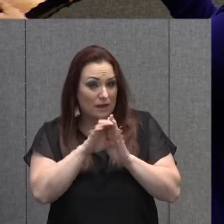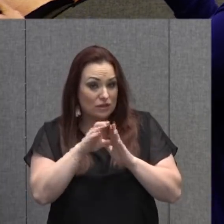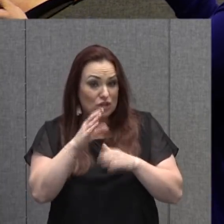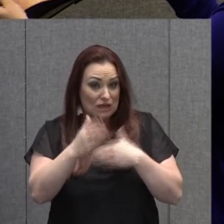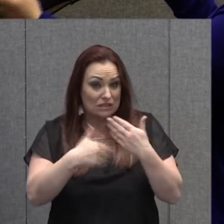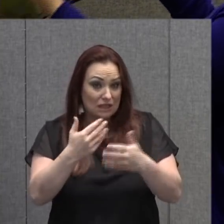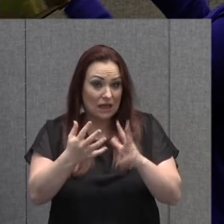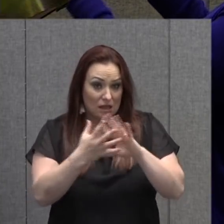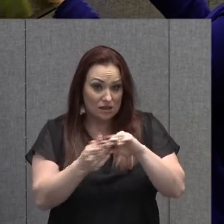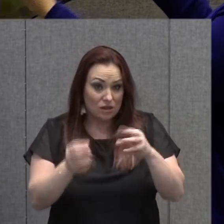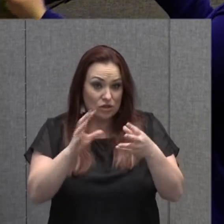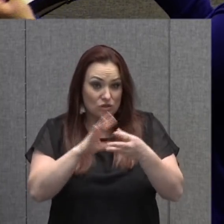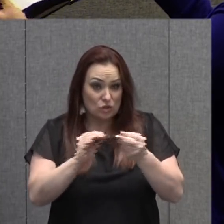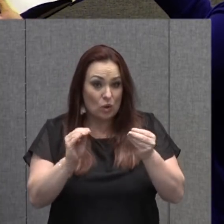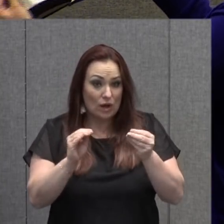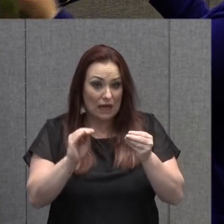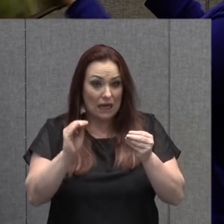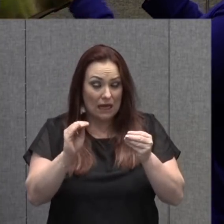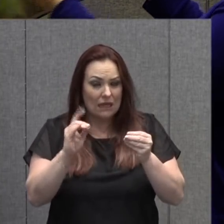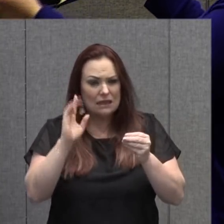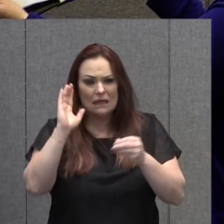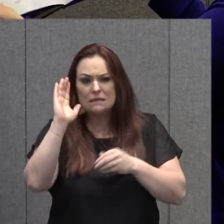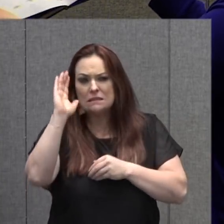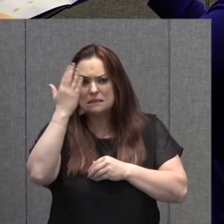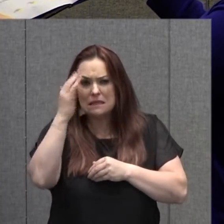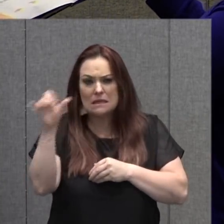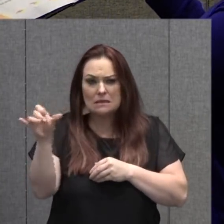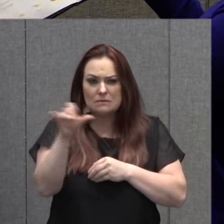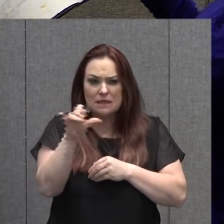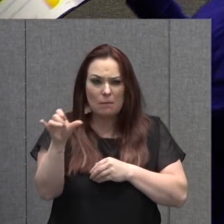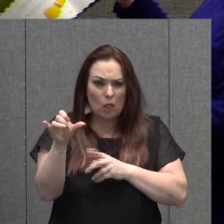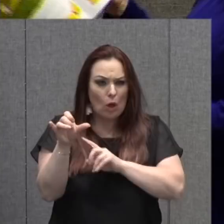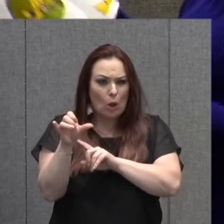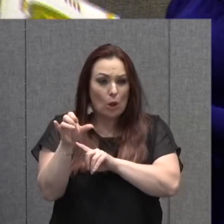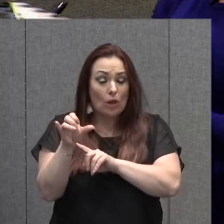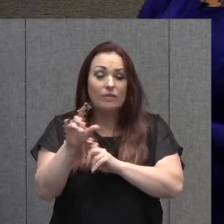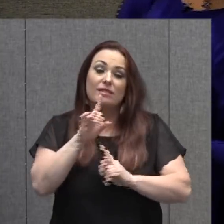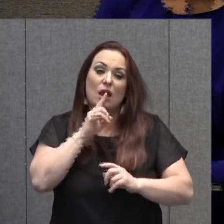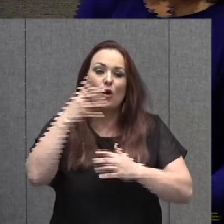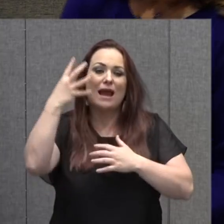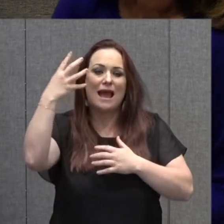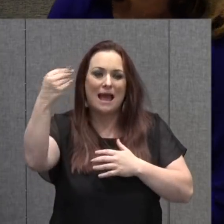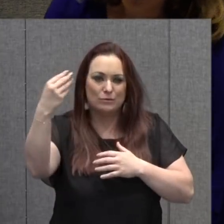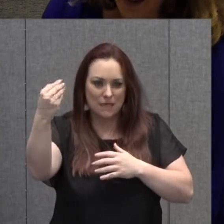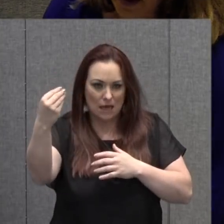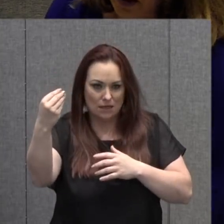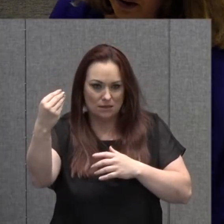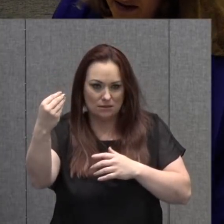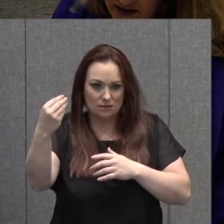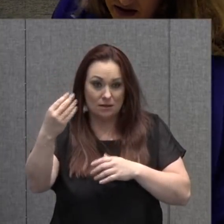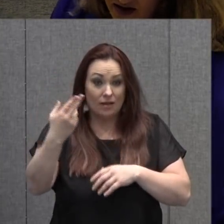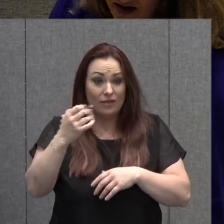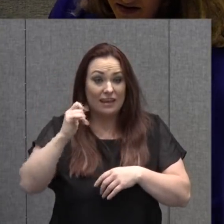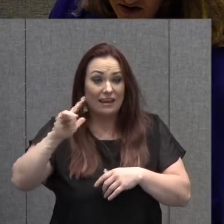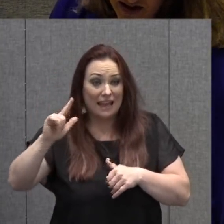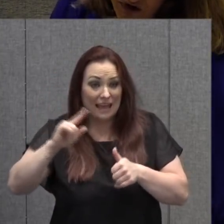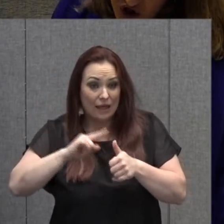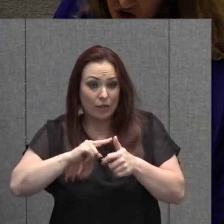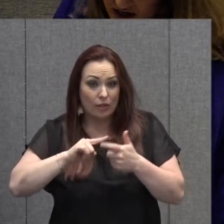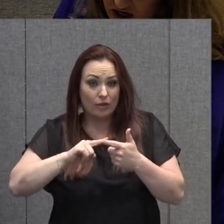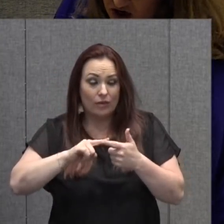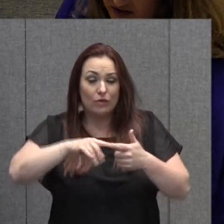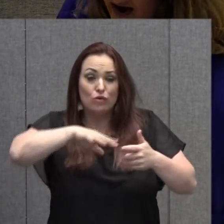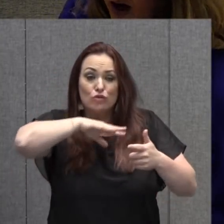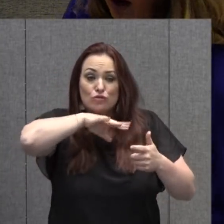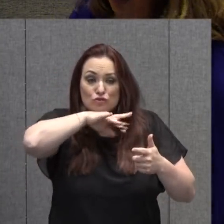pictures all seem similar. They're outdoors, okay? They're on hills. There's some